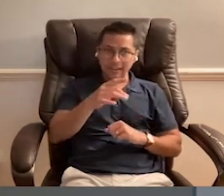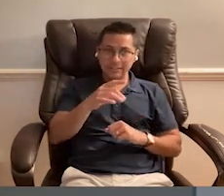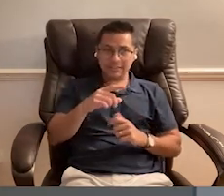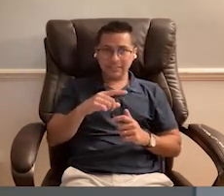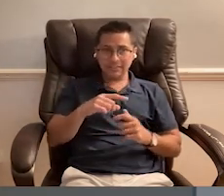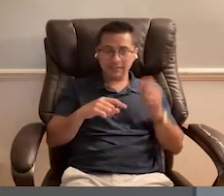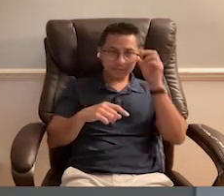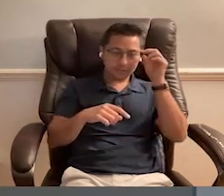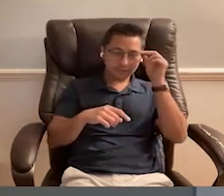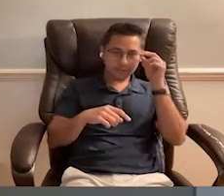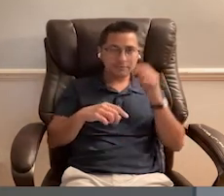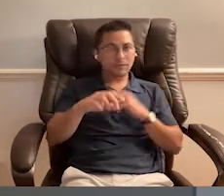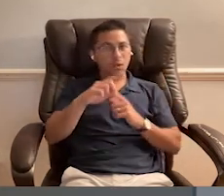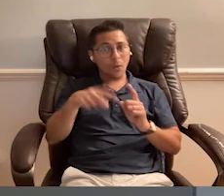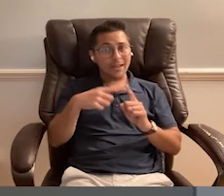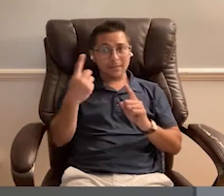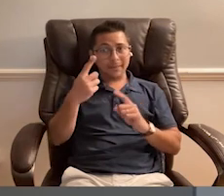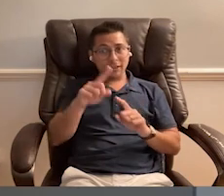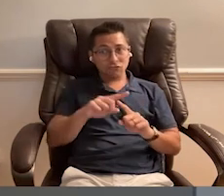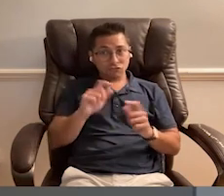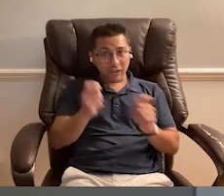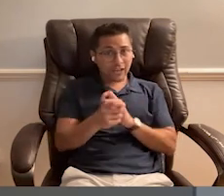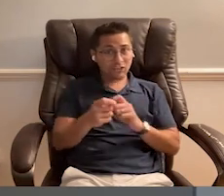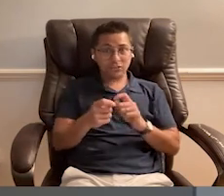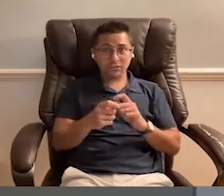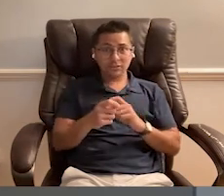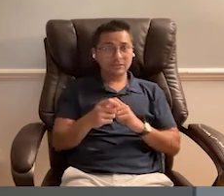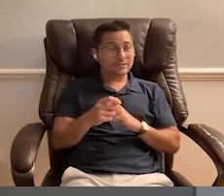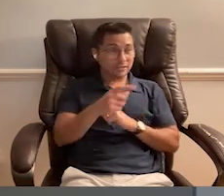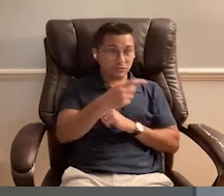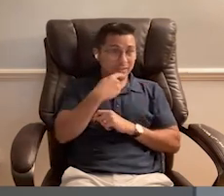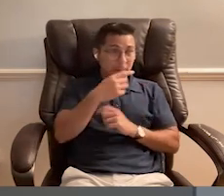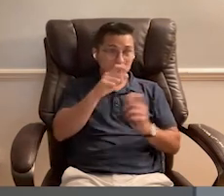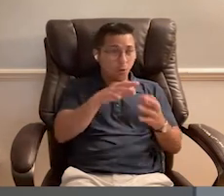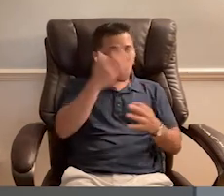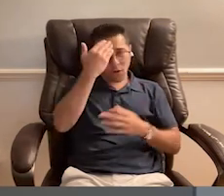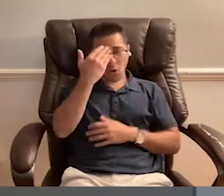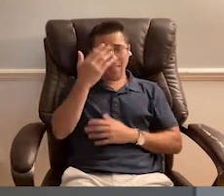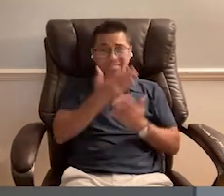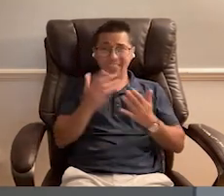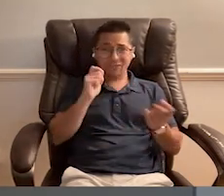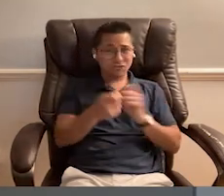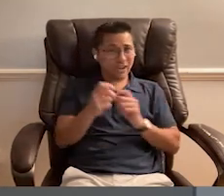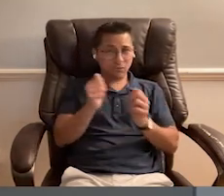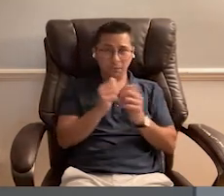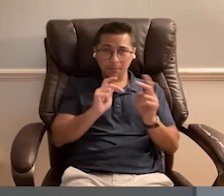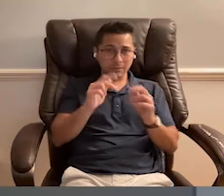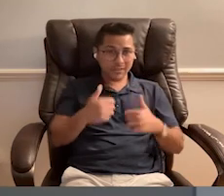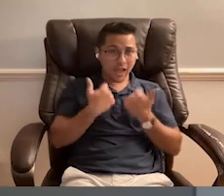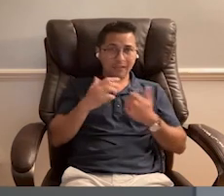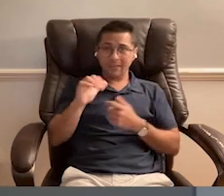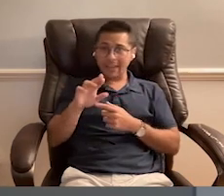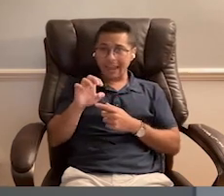is possible. Okay, so they turn 18 and then they get, you know, not yeah. Well, and when something changes, and Liesl said it perfectly, we know that